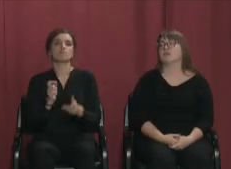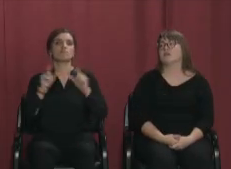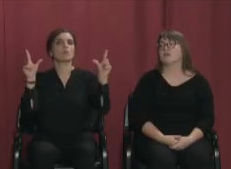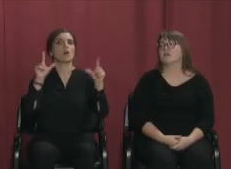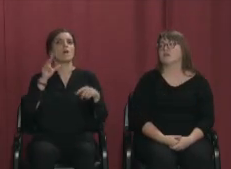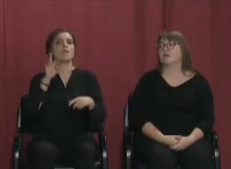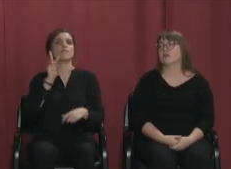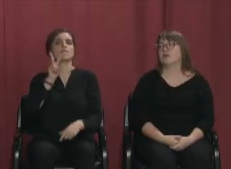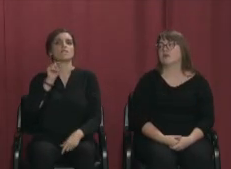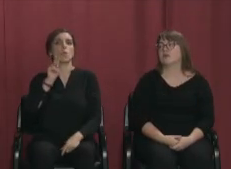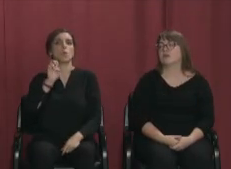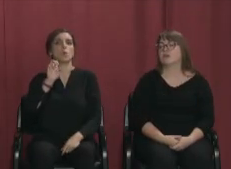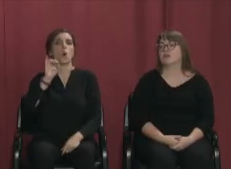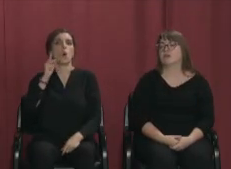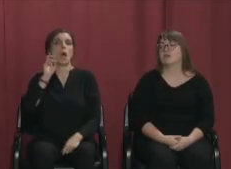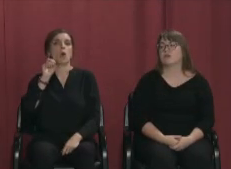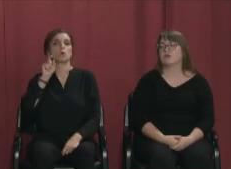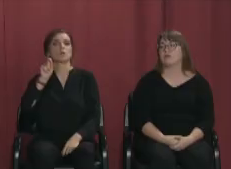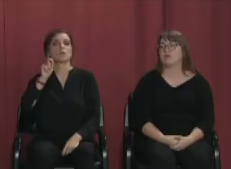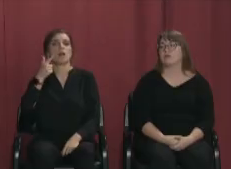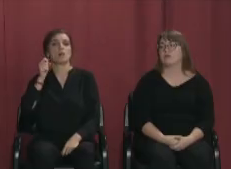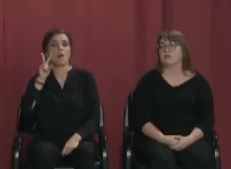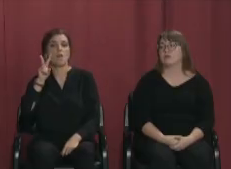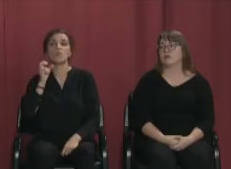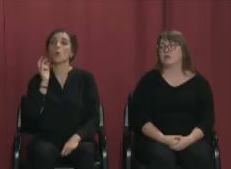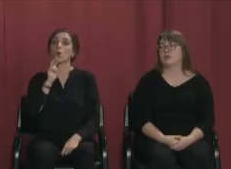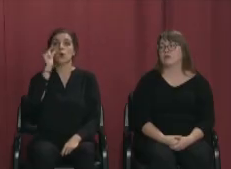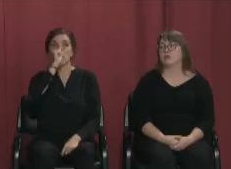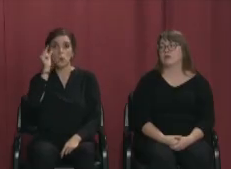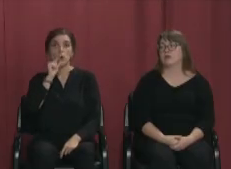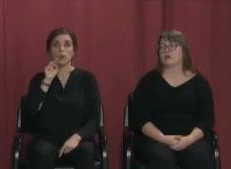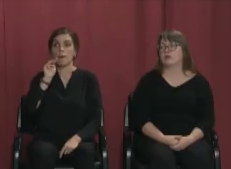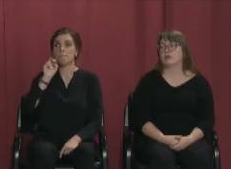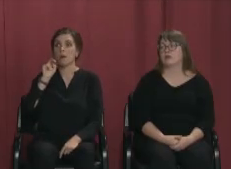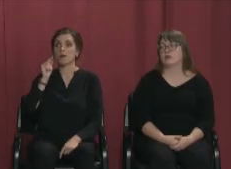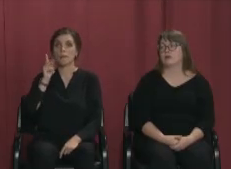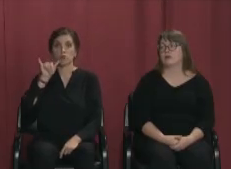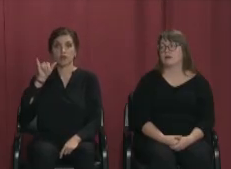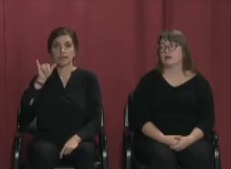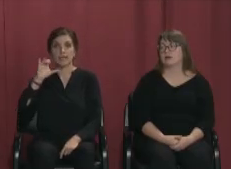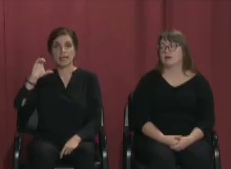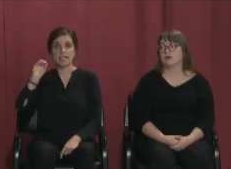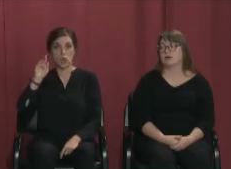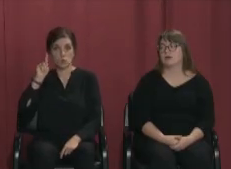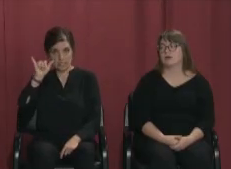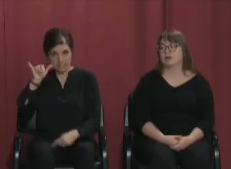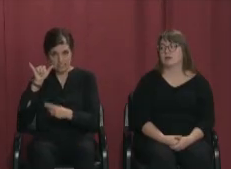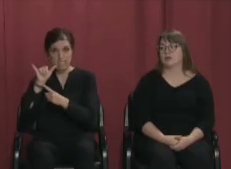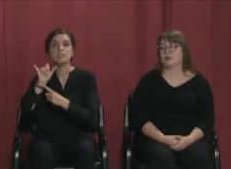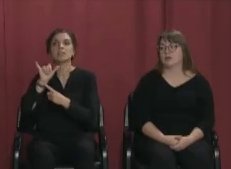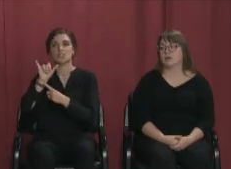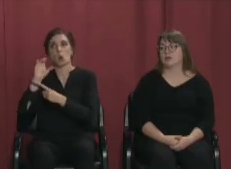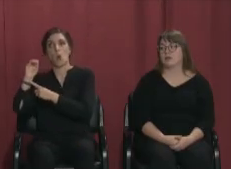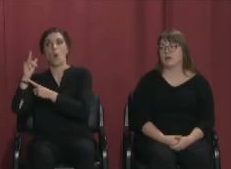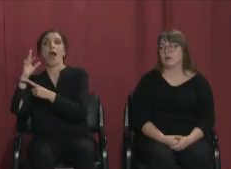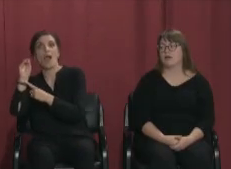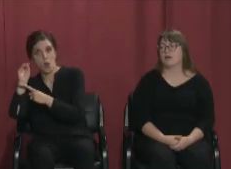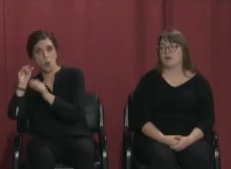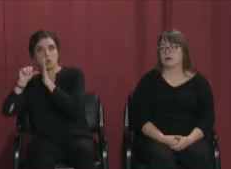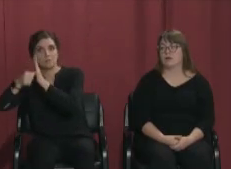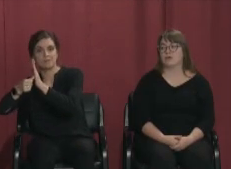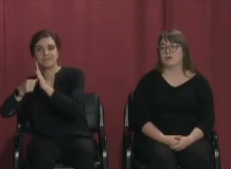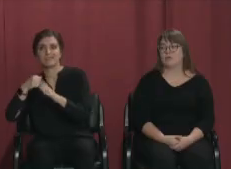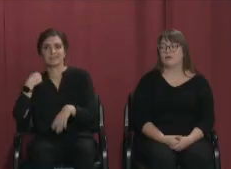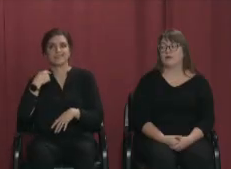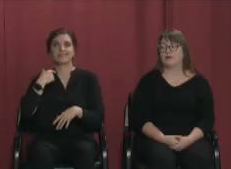voteohio.gov or our website, Google Montgomery County, Ohio, because be careful, there's a lot of Montgomery counties out there. We always battle with